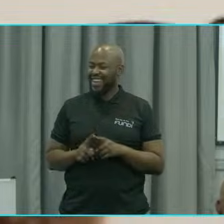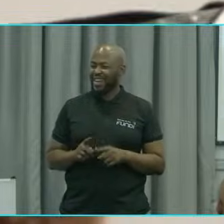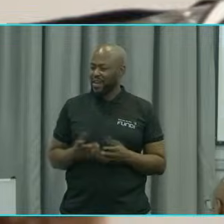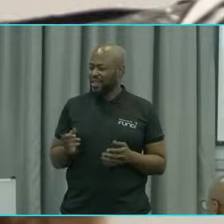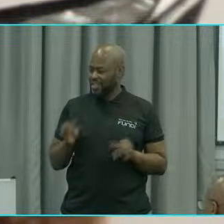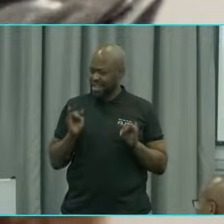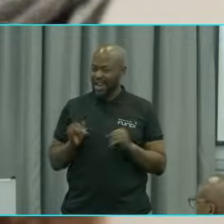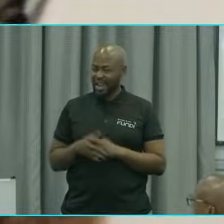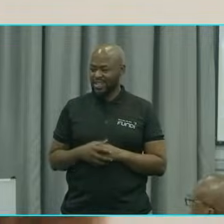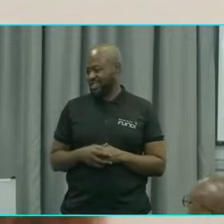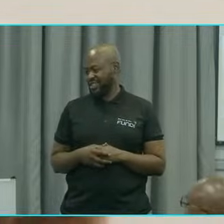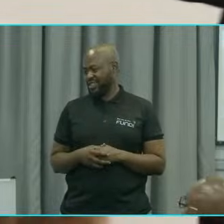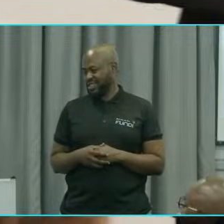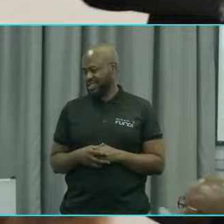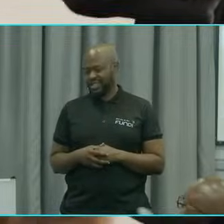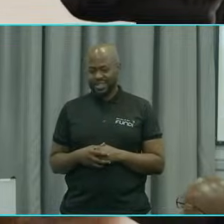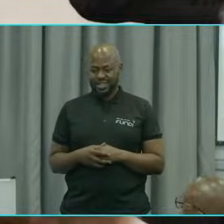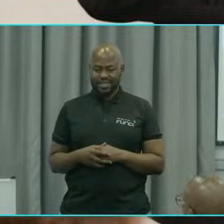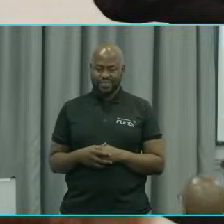Okay.